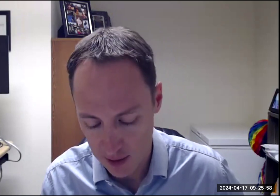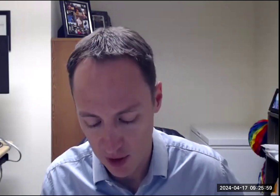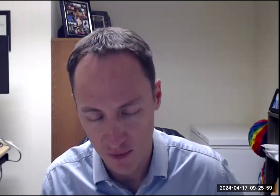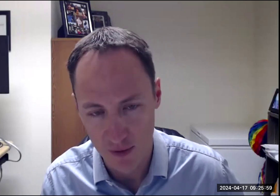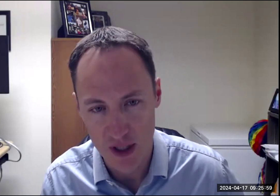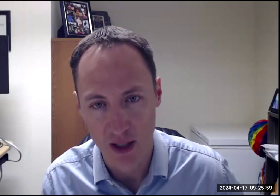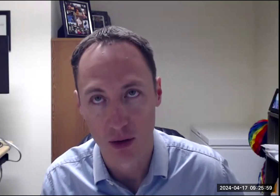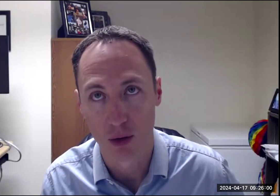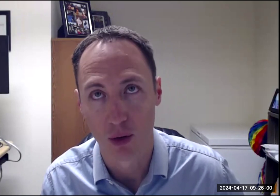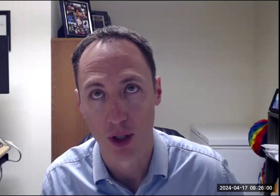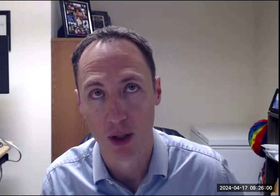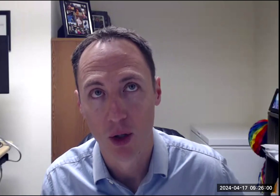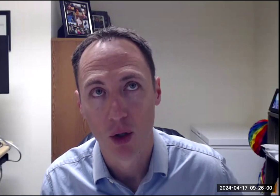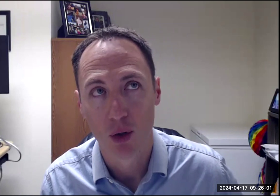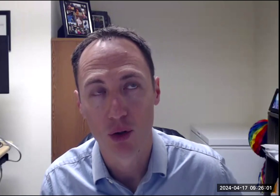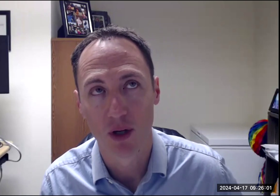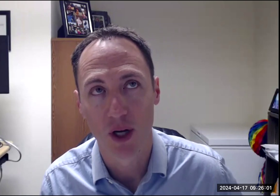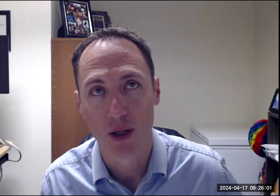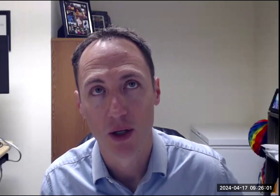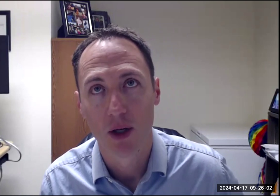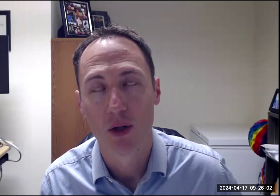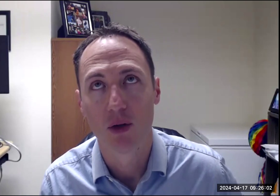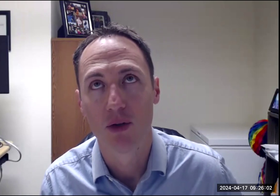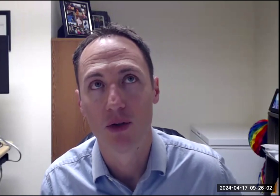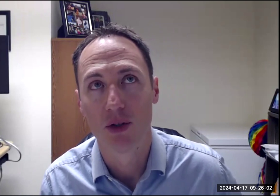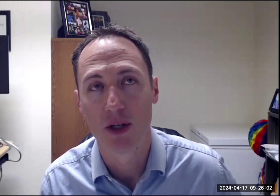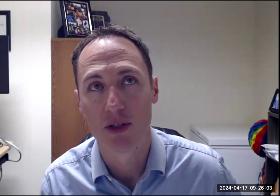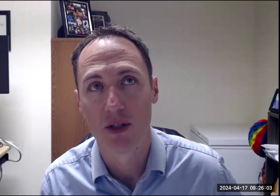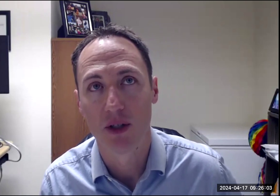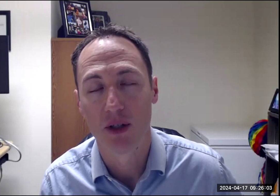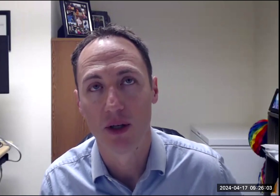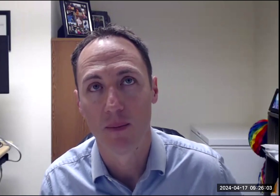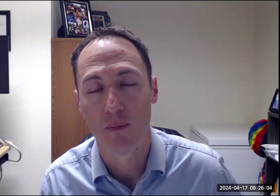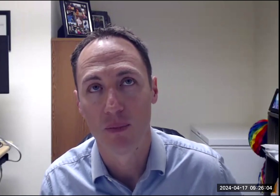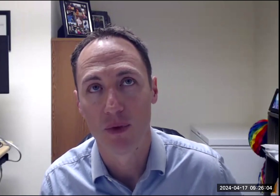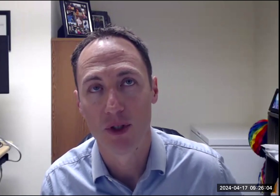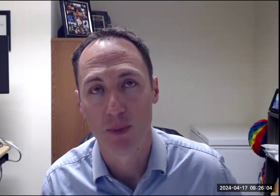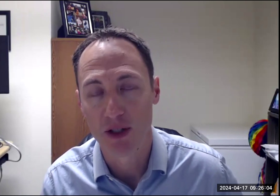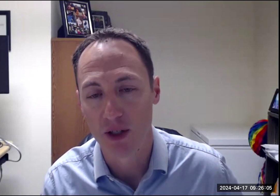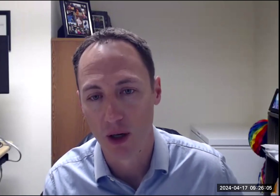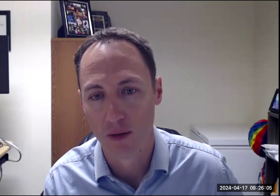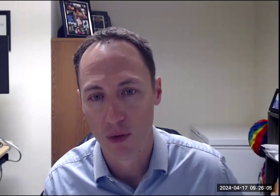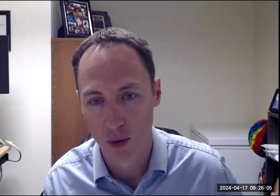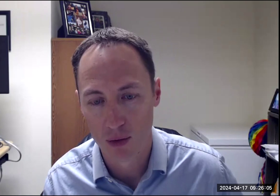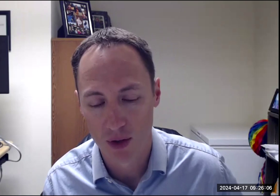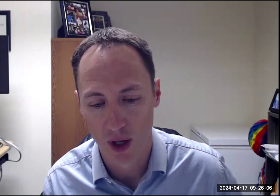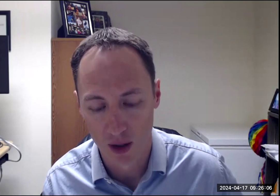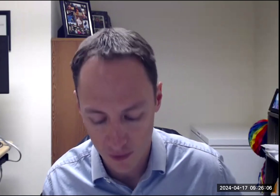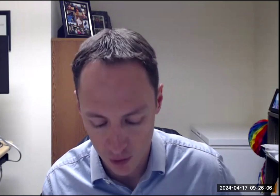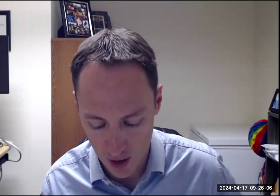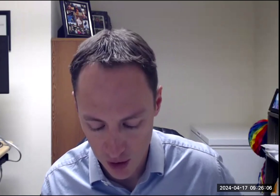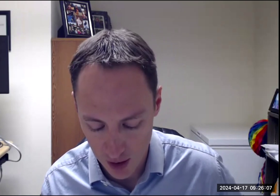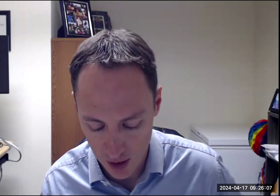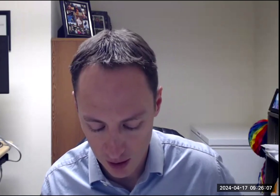1529 and SB 1530, could you clarify, does the dispensing of those